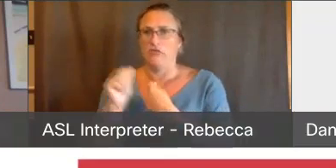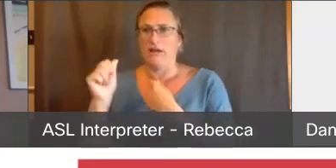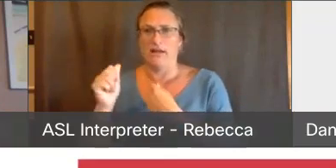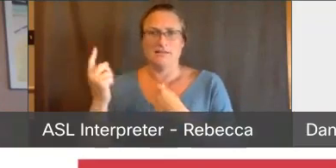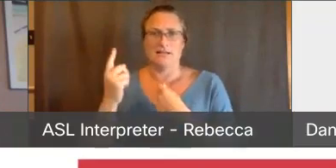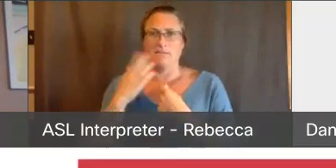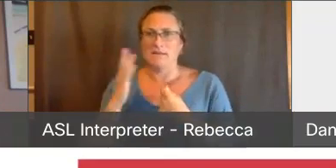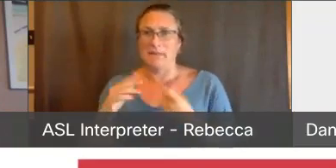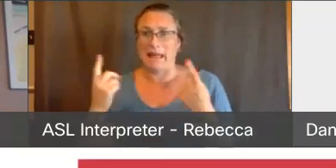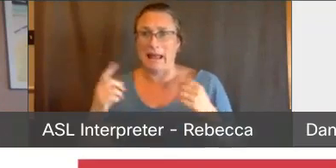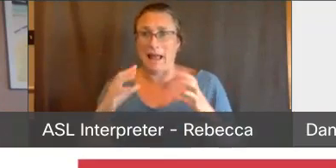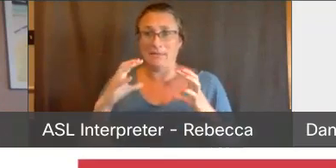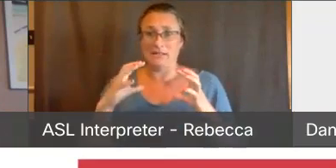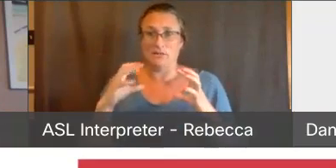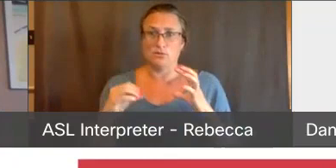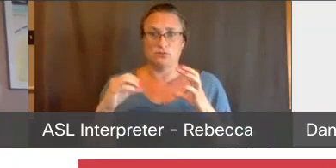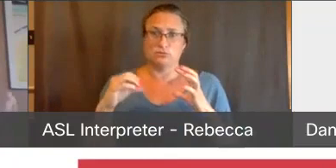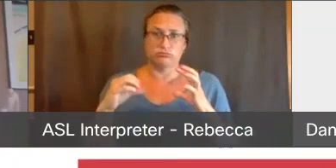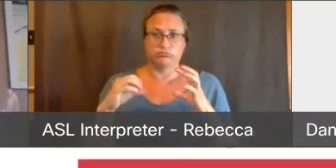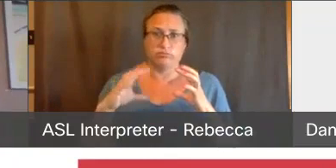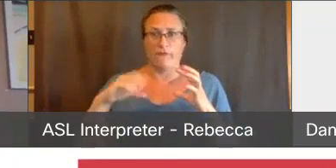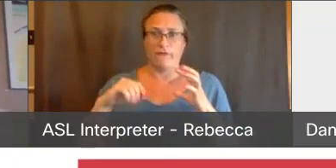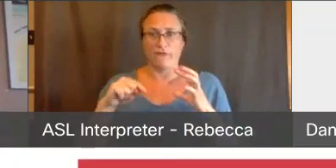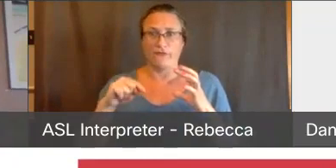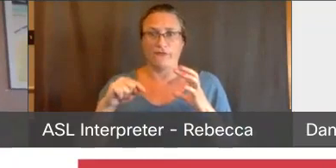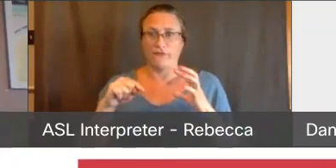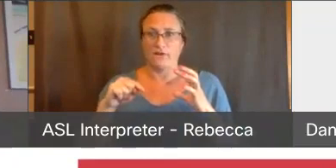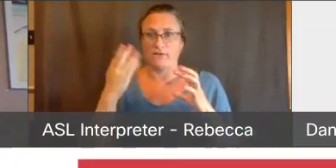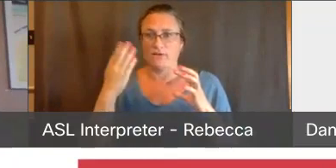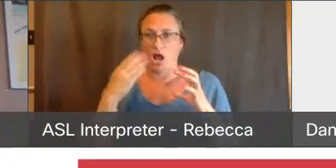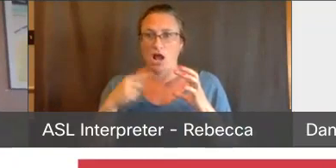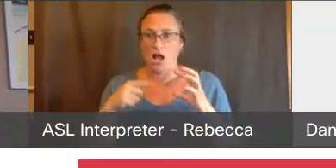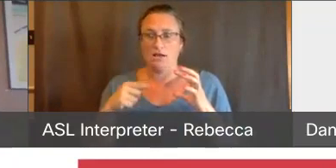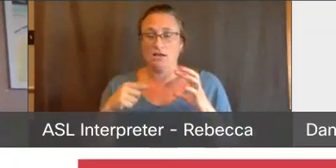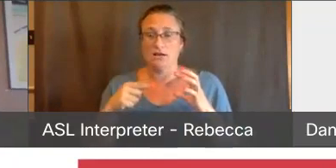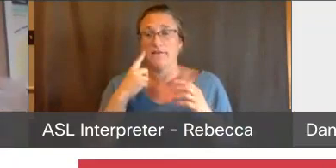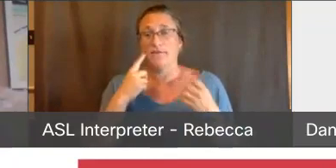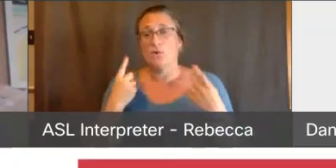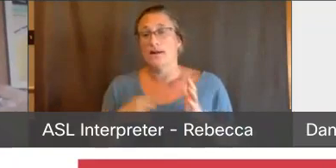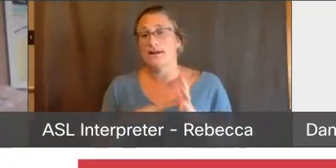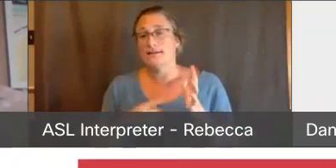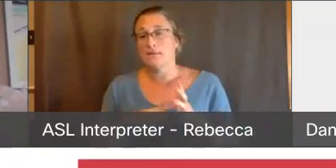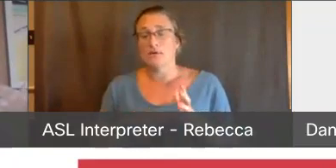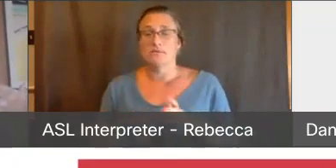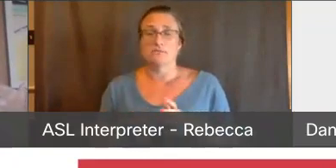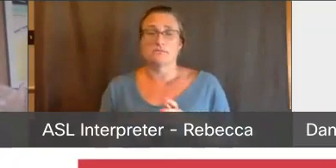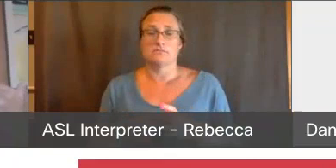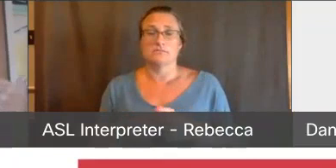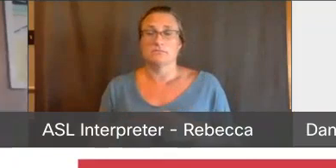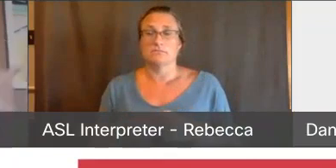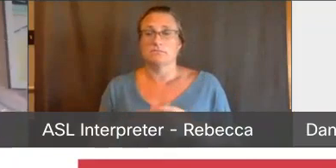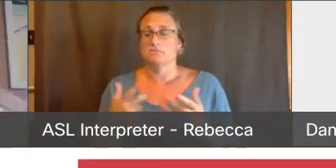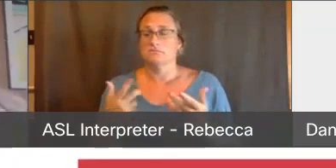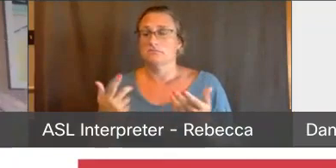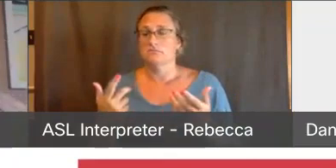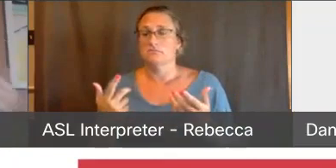prefrontal cortex shuts off. Because, for example, when a car is driving towards us and